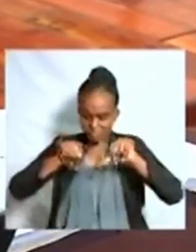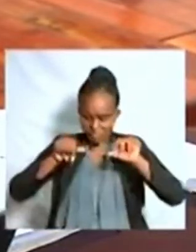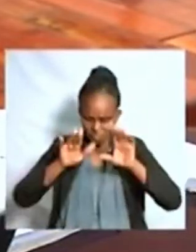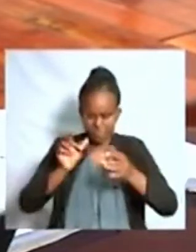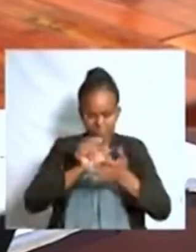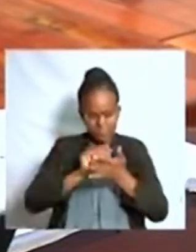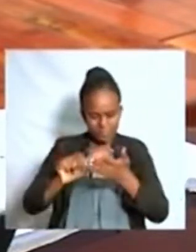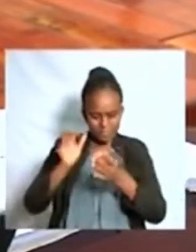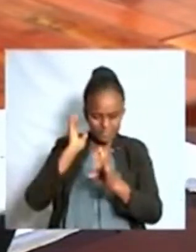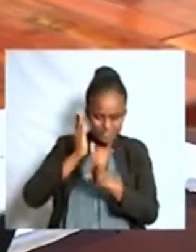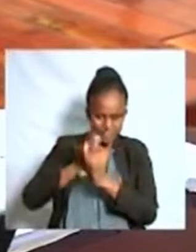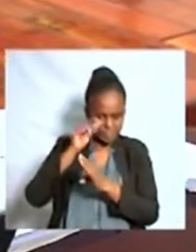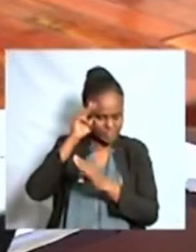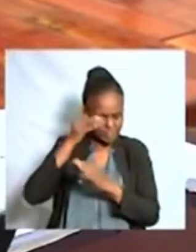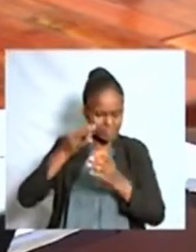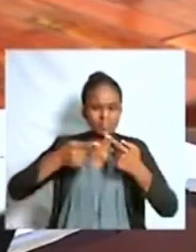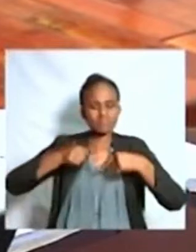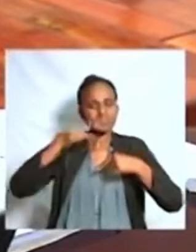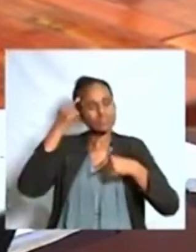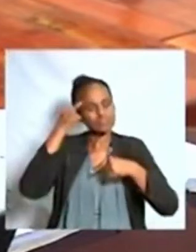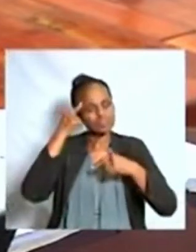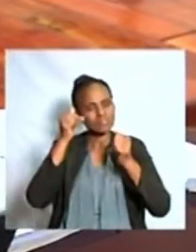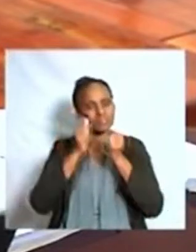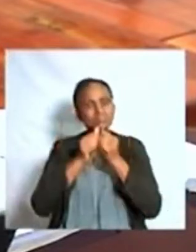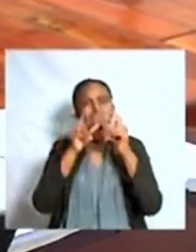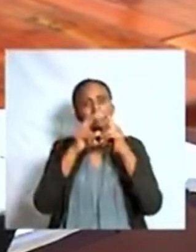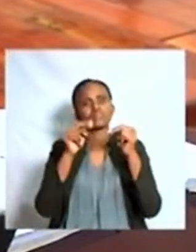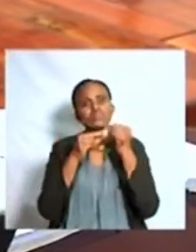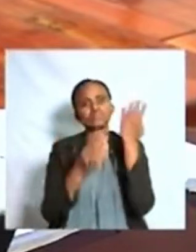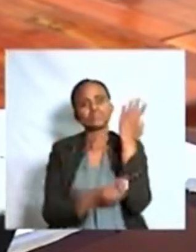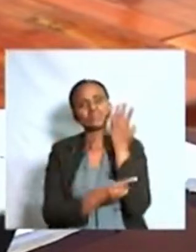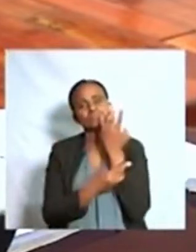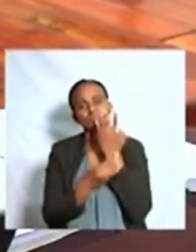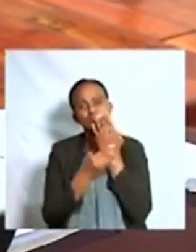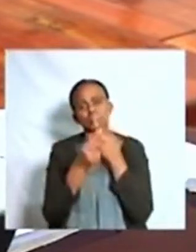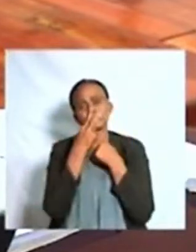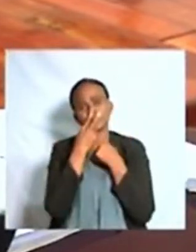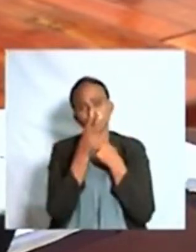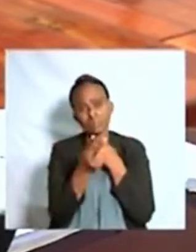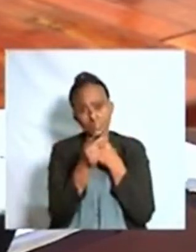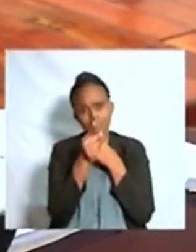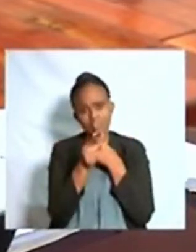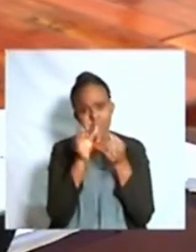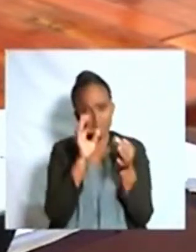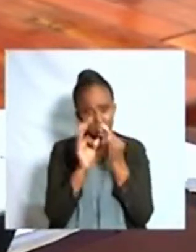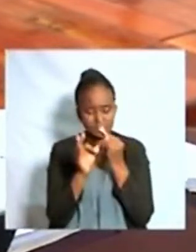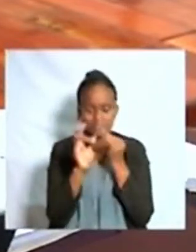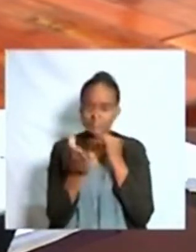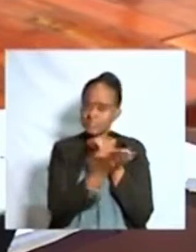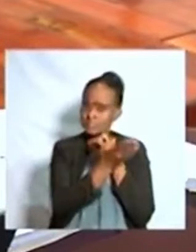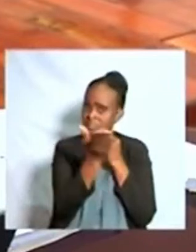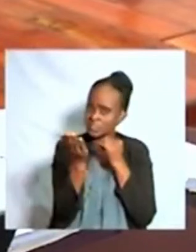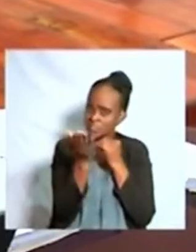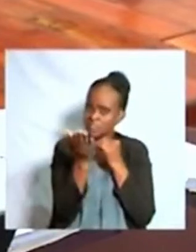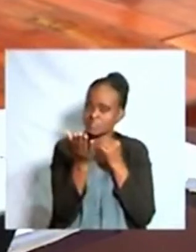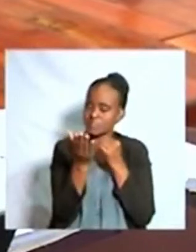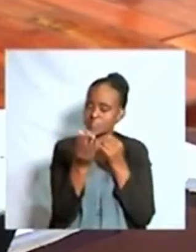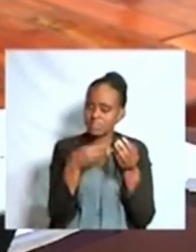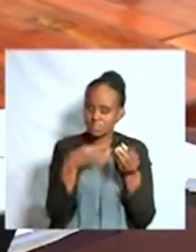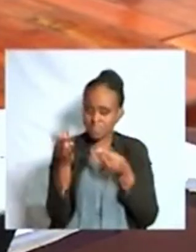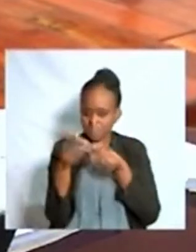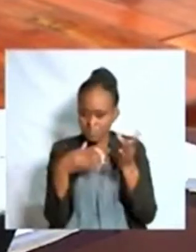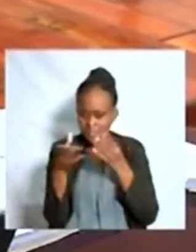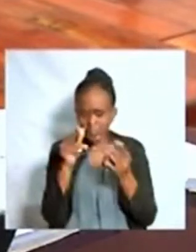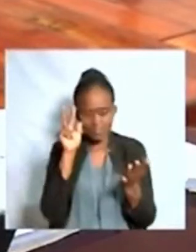write to the Ministry of Local Government and Rural Development to see if this expenditure can